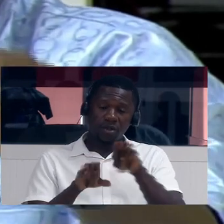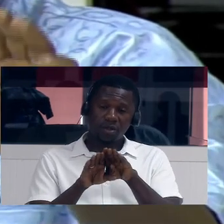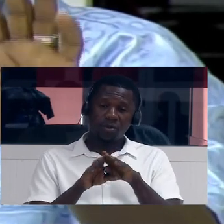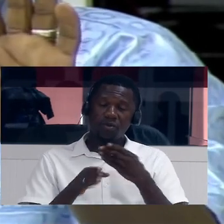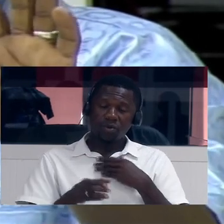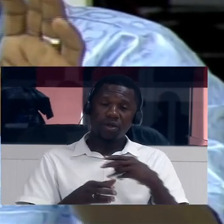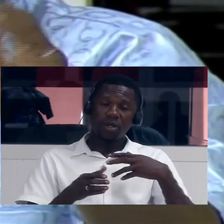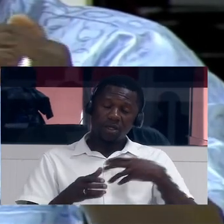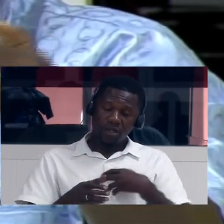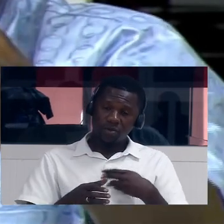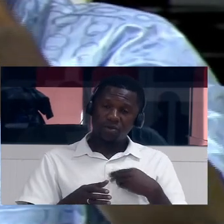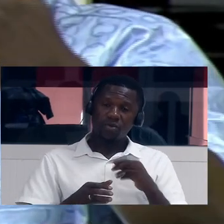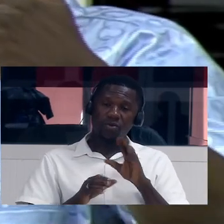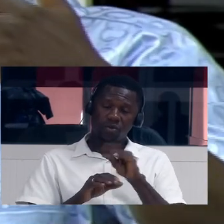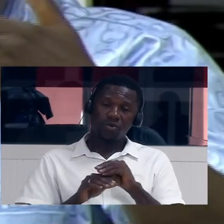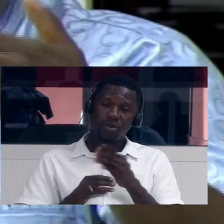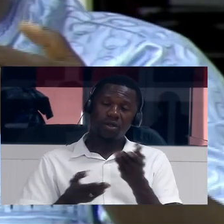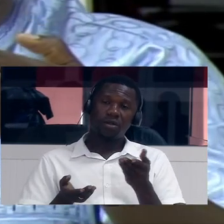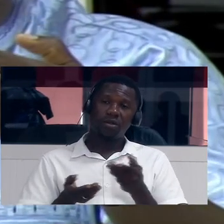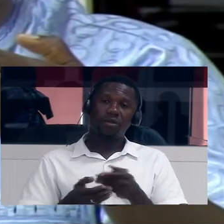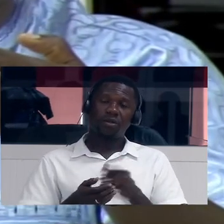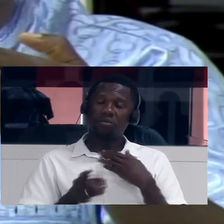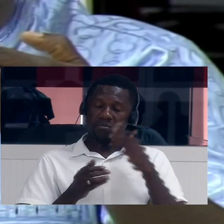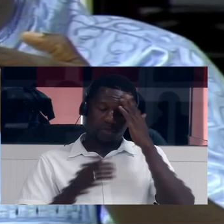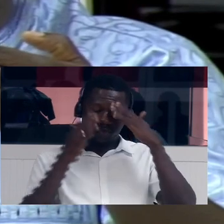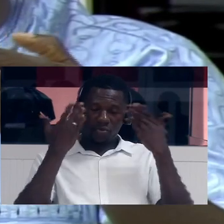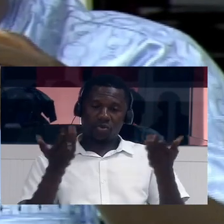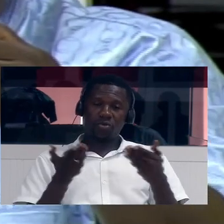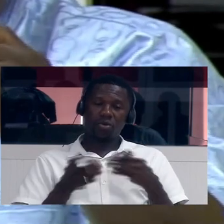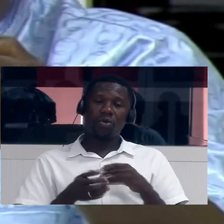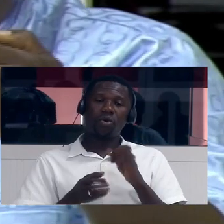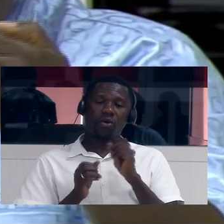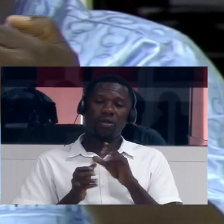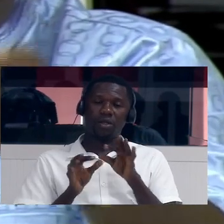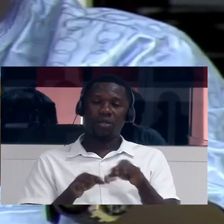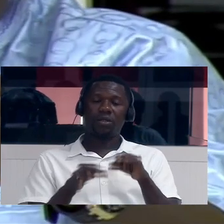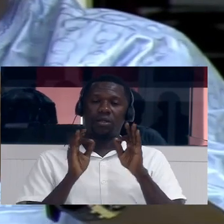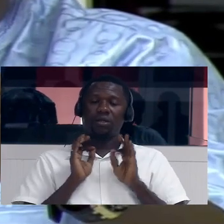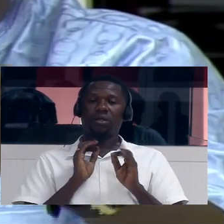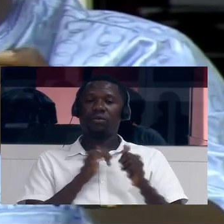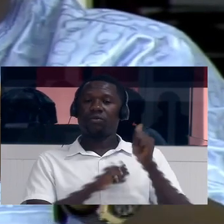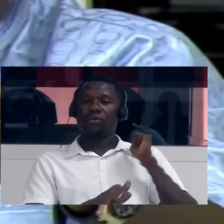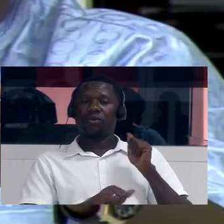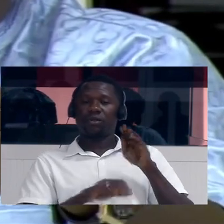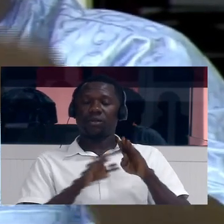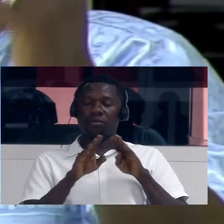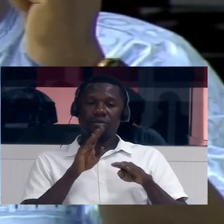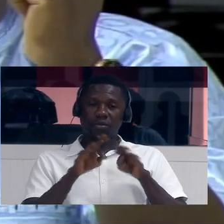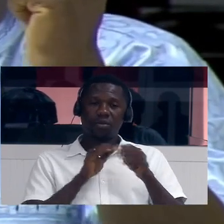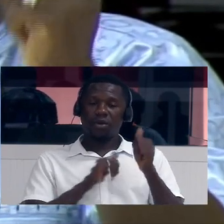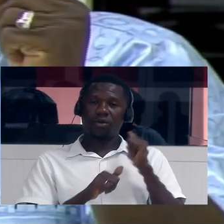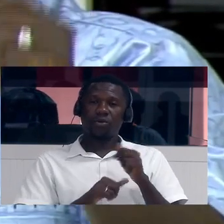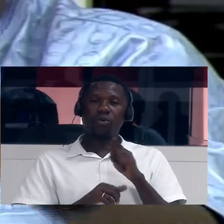know. Let's take it a few steps backwards. To whom did you communicate